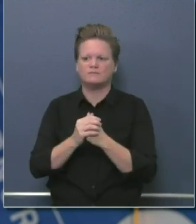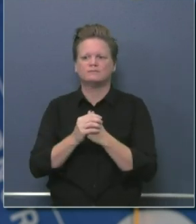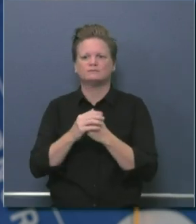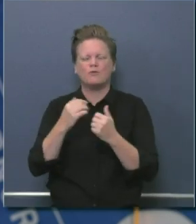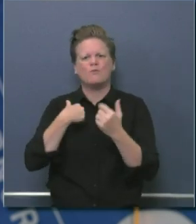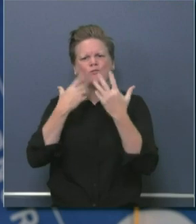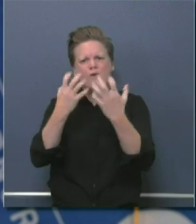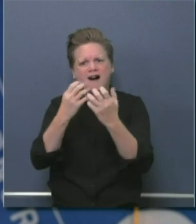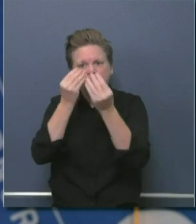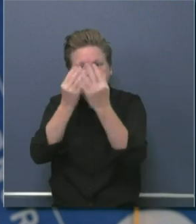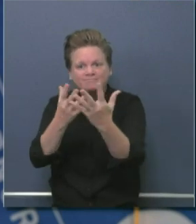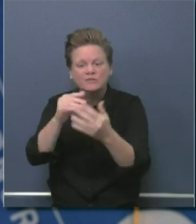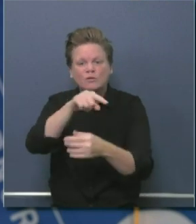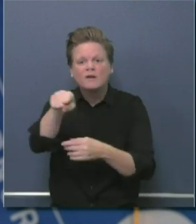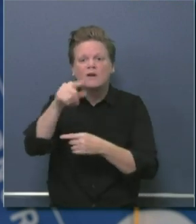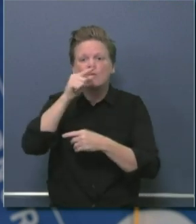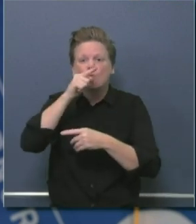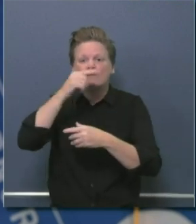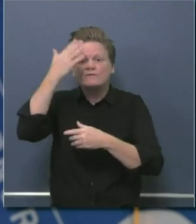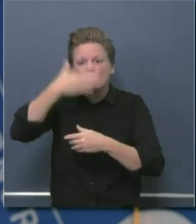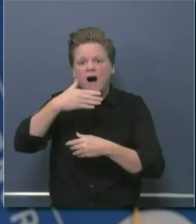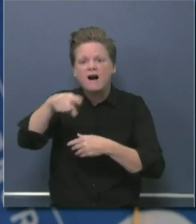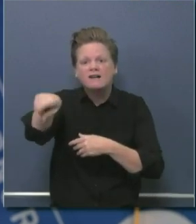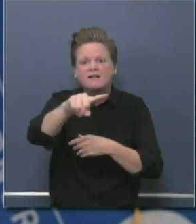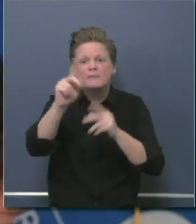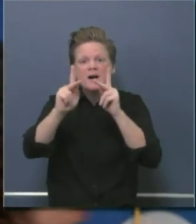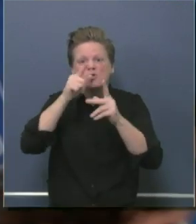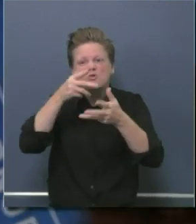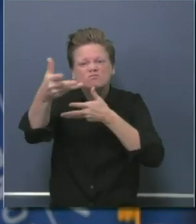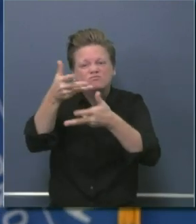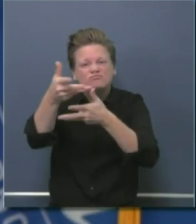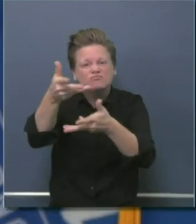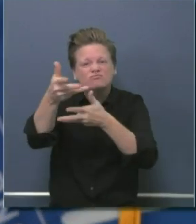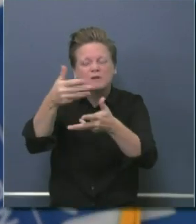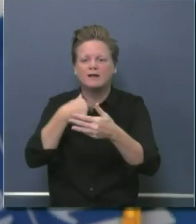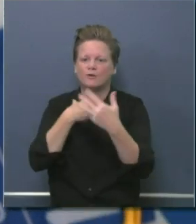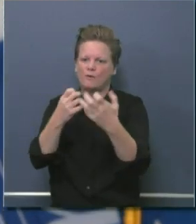are doing throughout this crisis. Thank you.